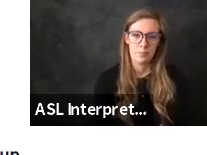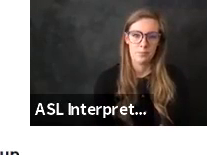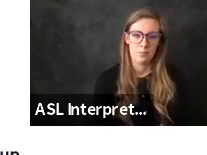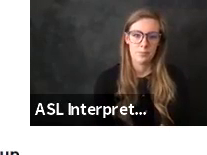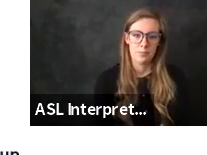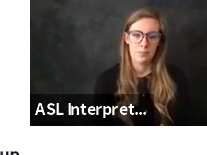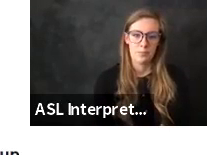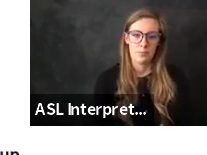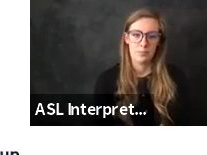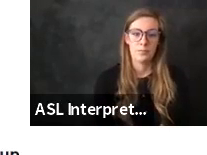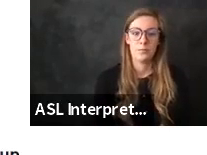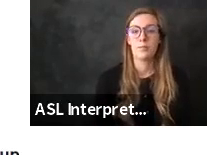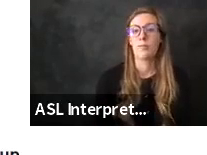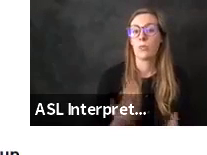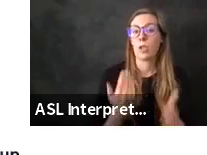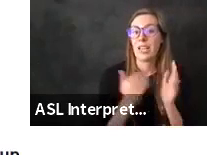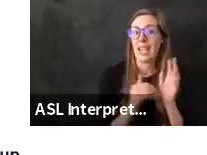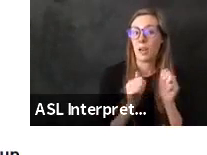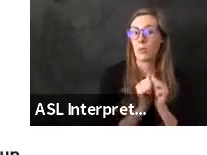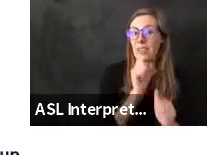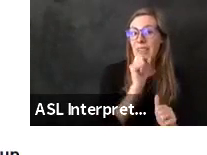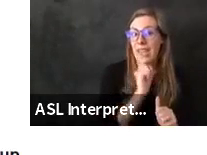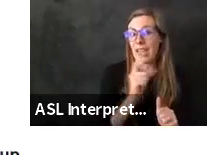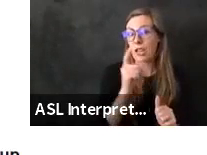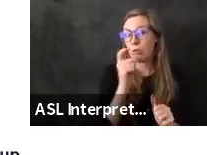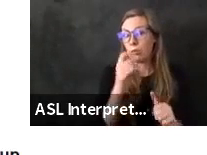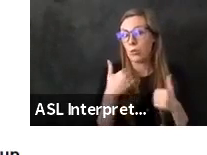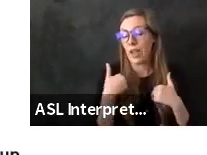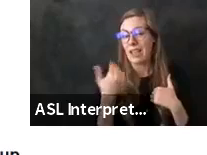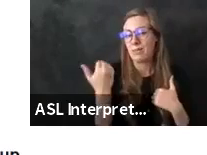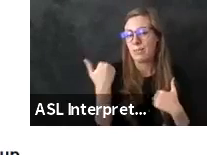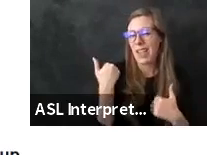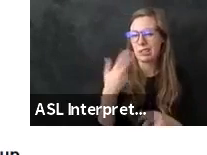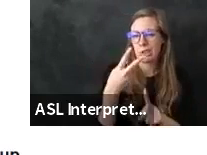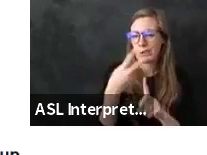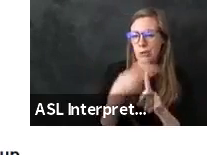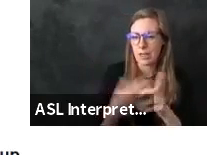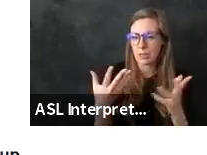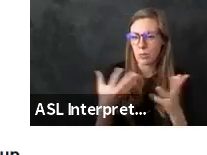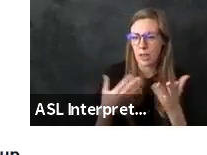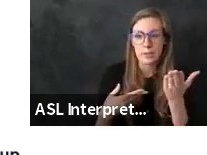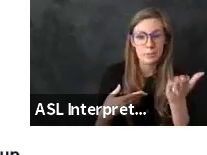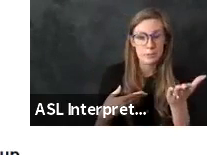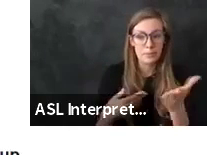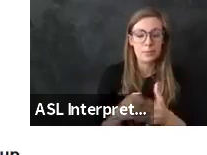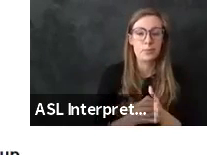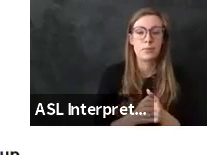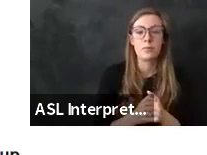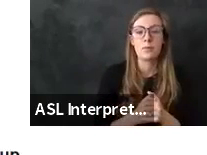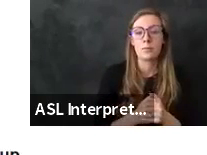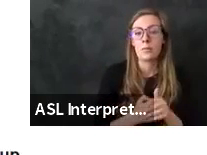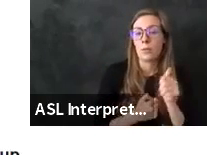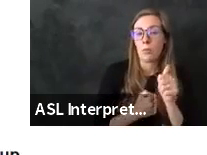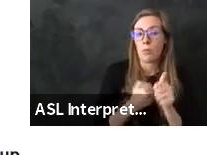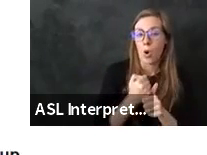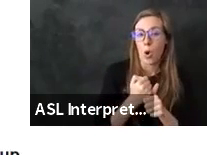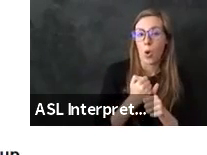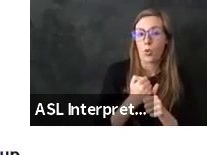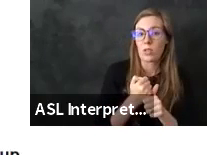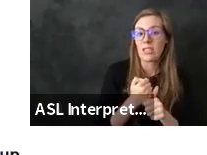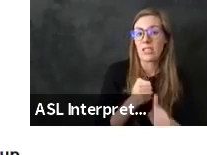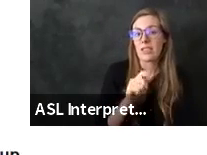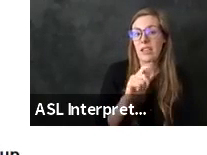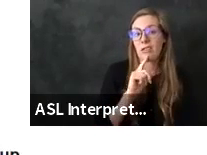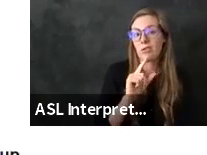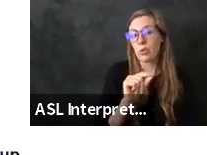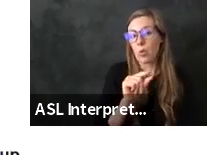Looking by age in the past 60 days, we continue to see the majority of cases occurring in the 20 to